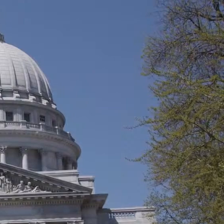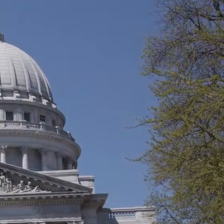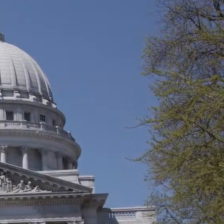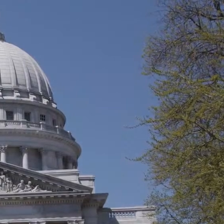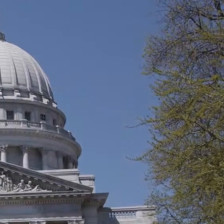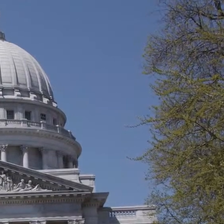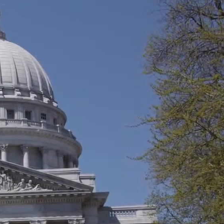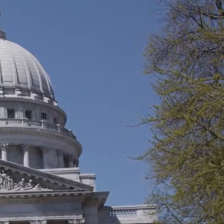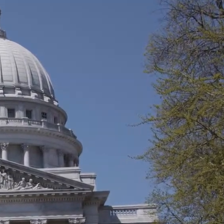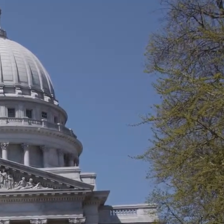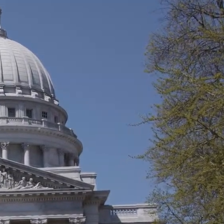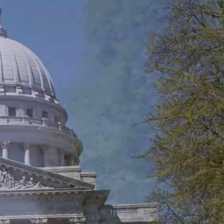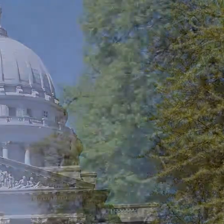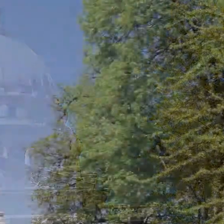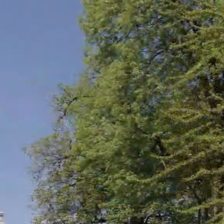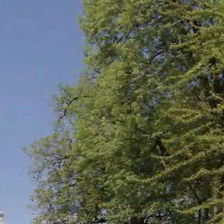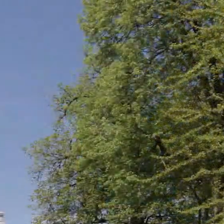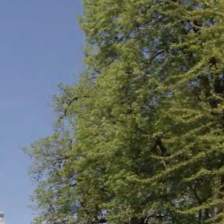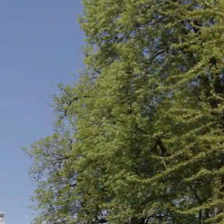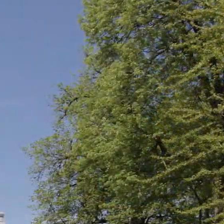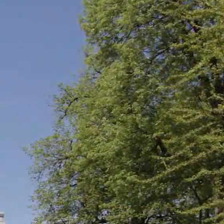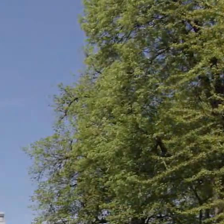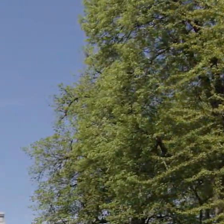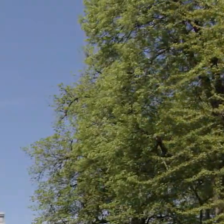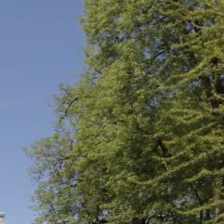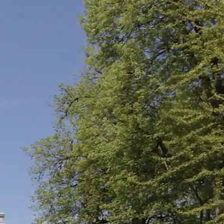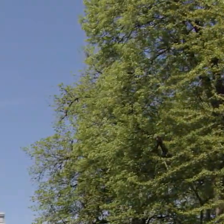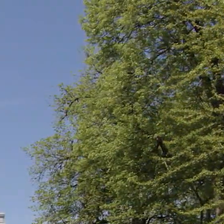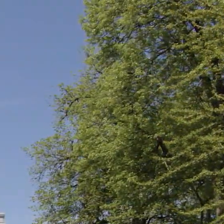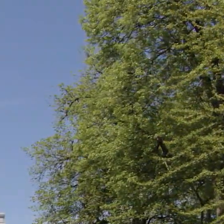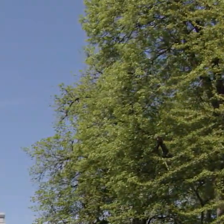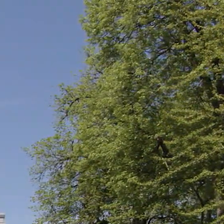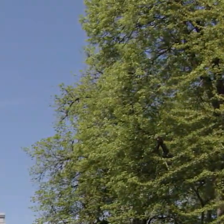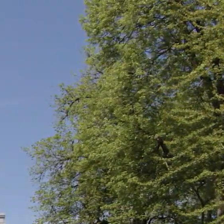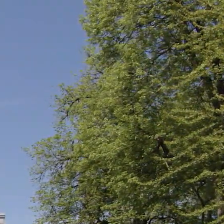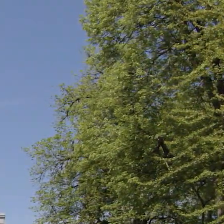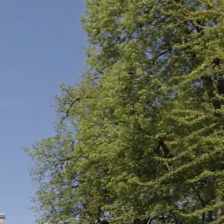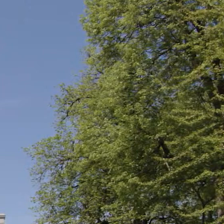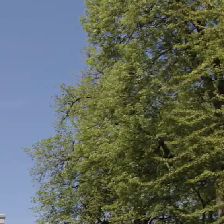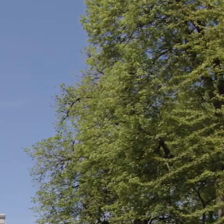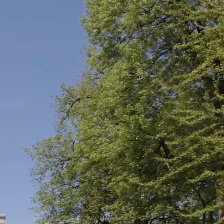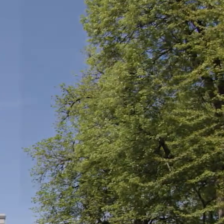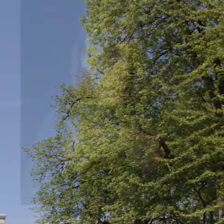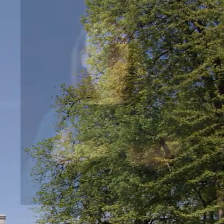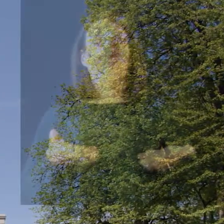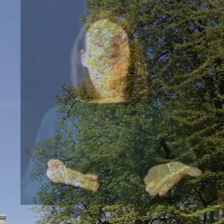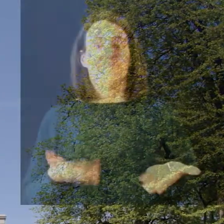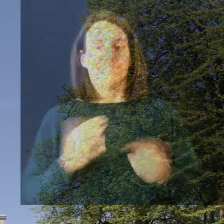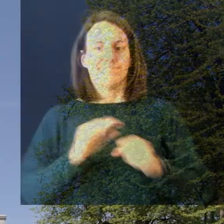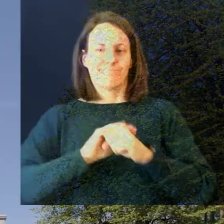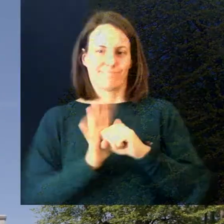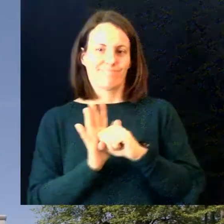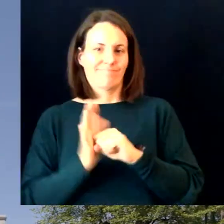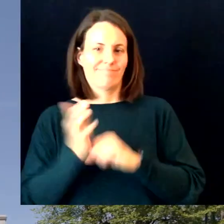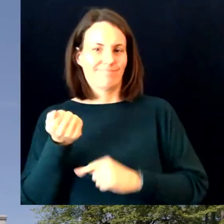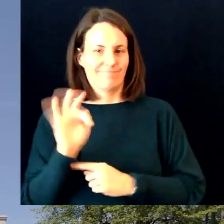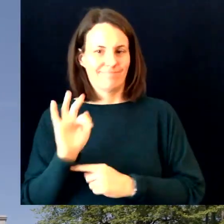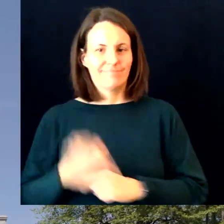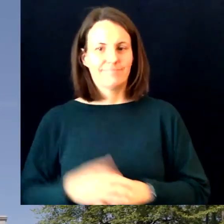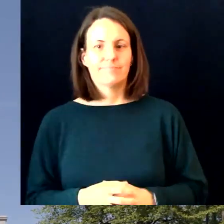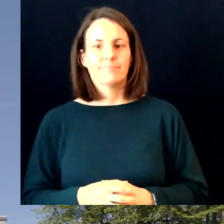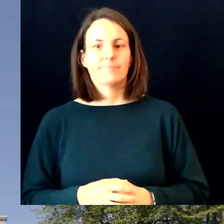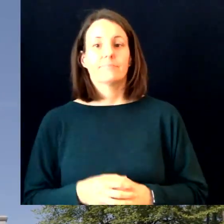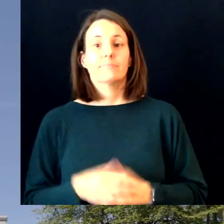afternoon, and thank you for joining us for today's briefing on COVID-19. This briefing is being aired on YouTube. And joining us today